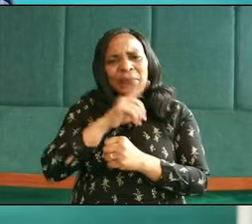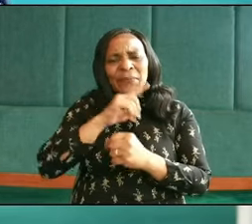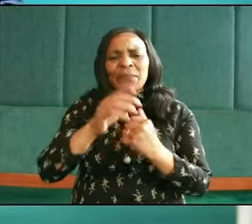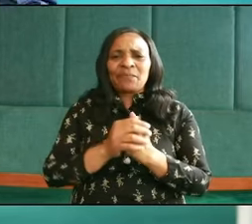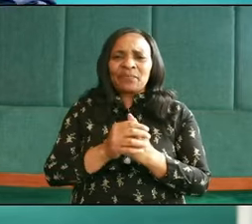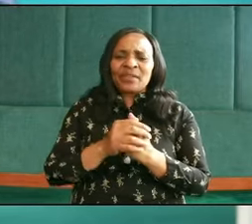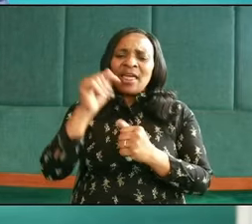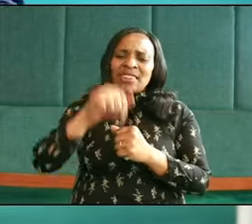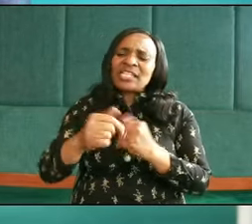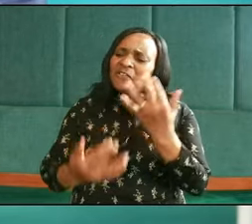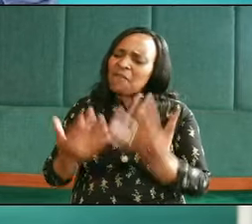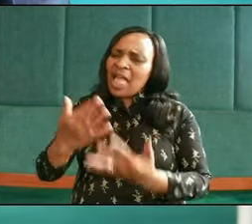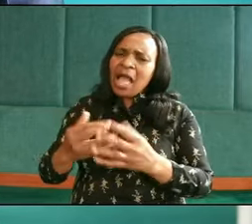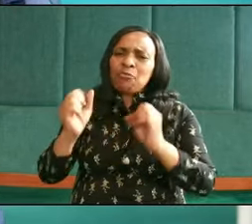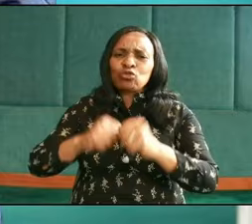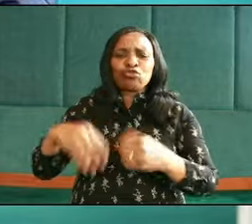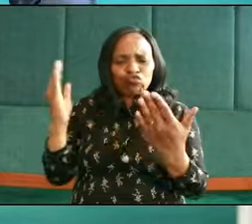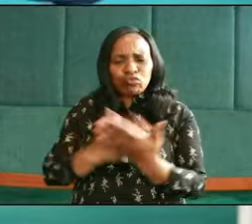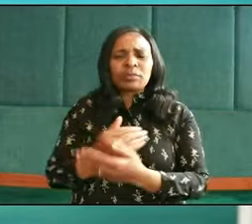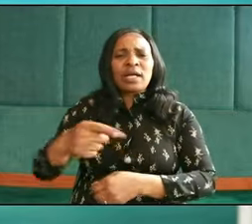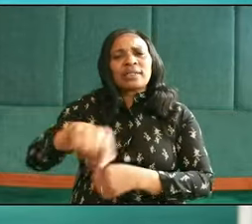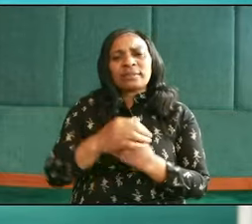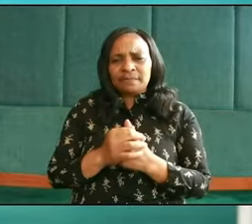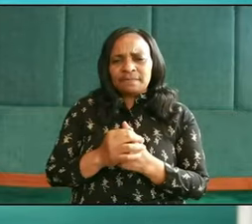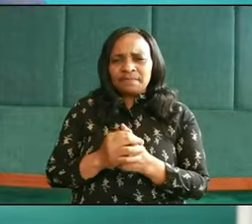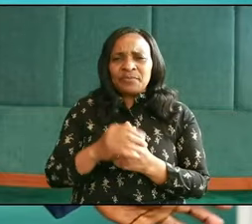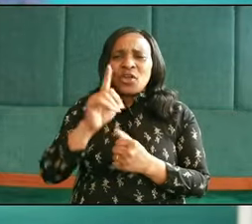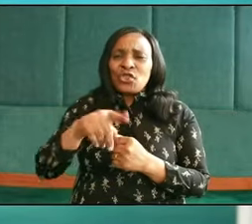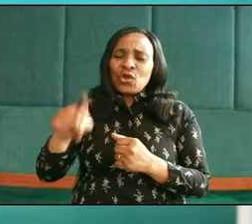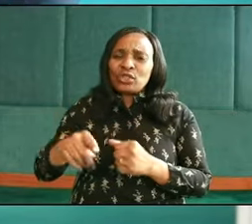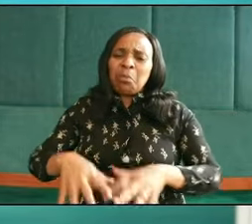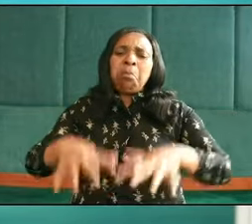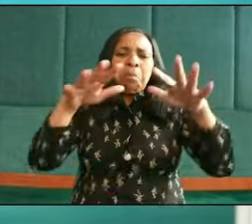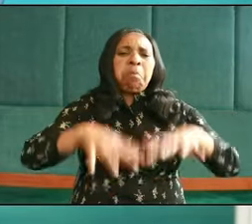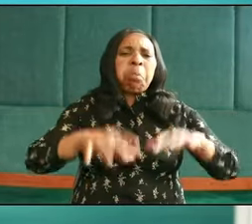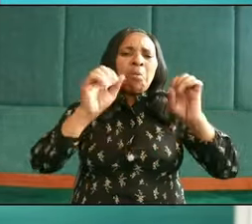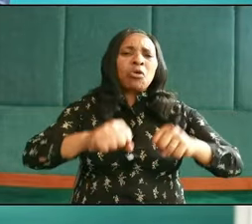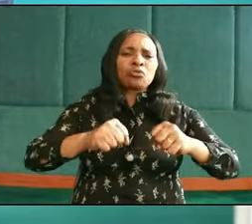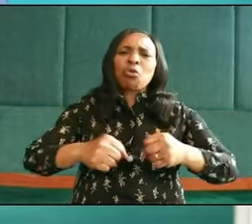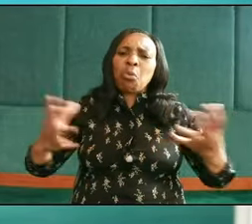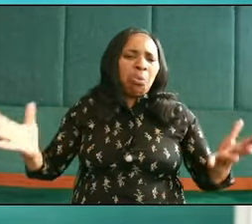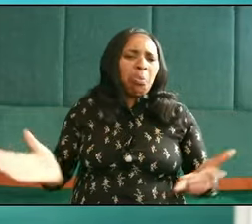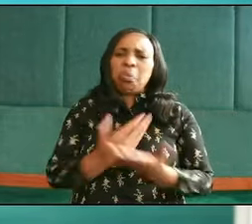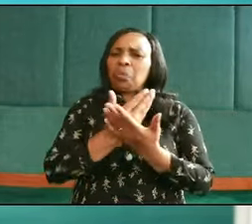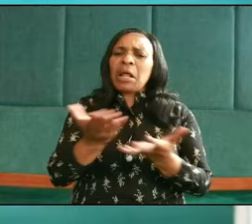That fire would have burnt us. Those raging floods would have swept us.